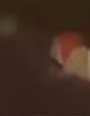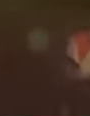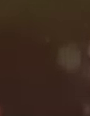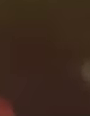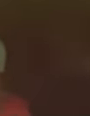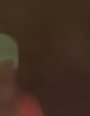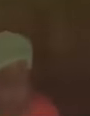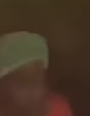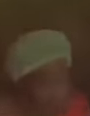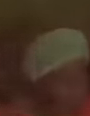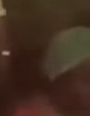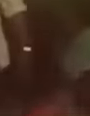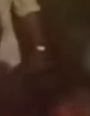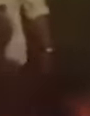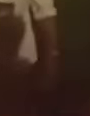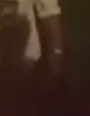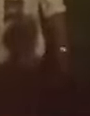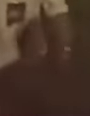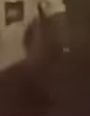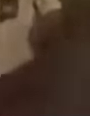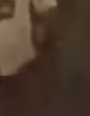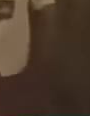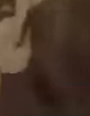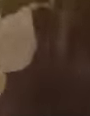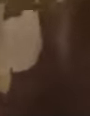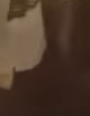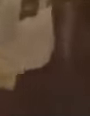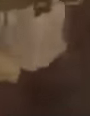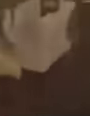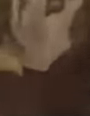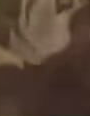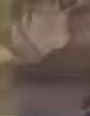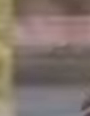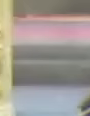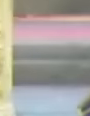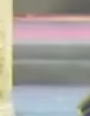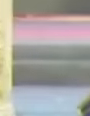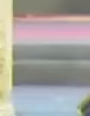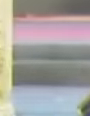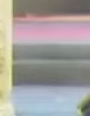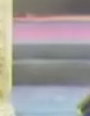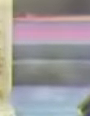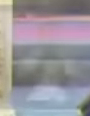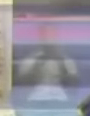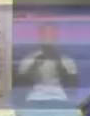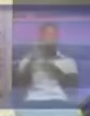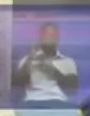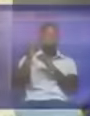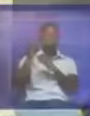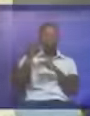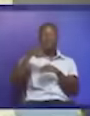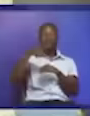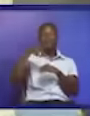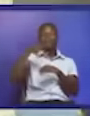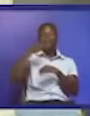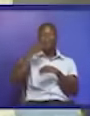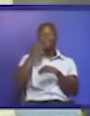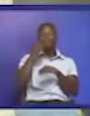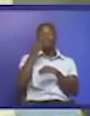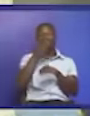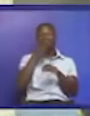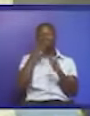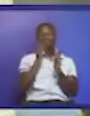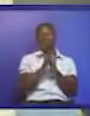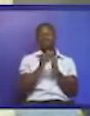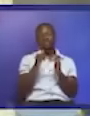Hallelujah. In the name of Jesus, please hear me. Paul was speaking and he says, there is as